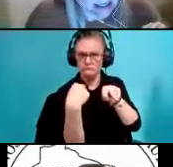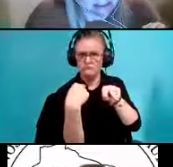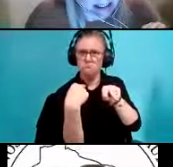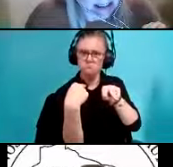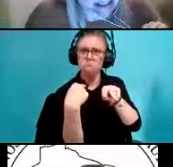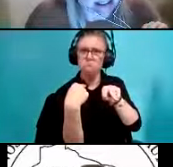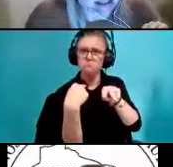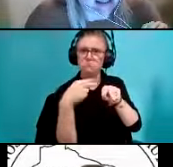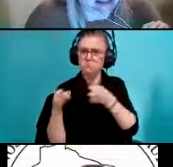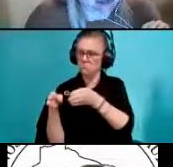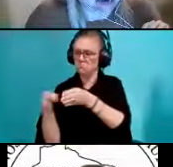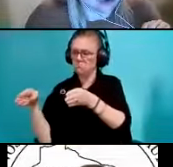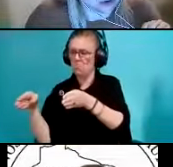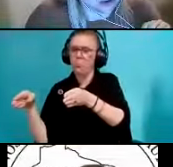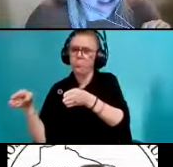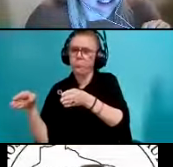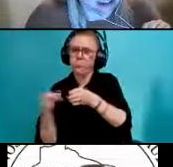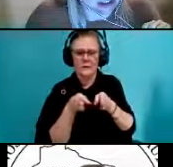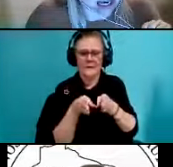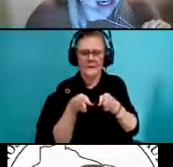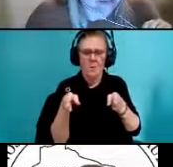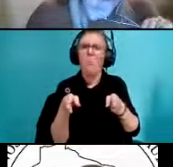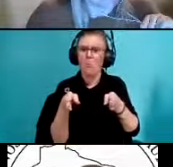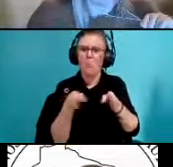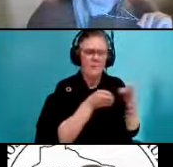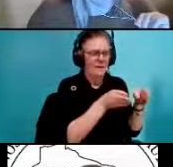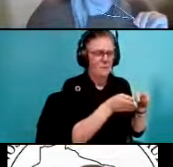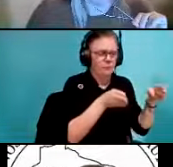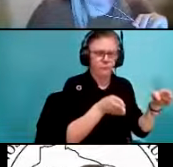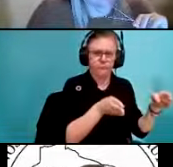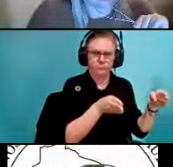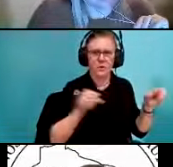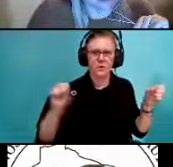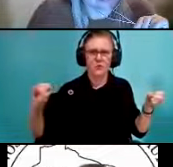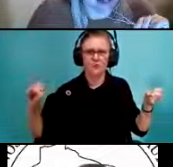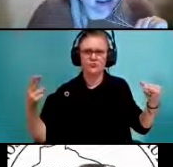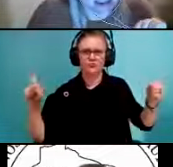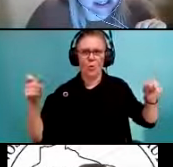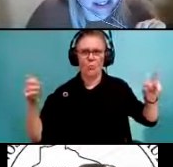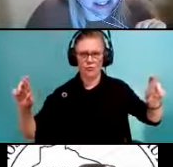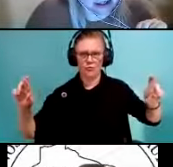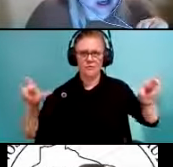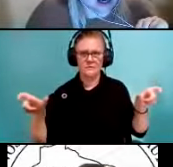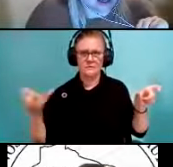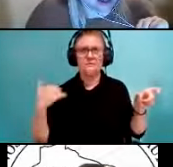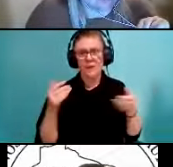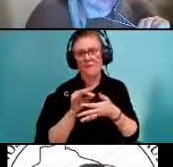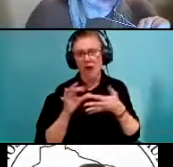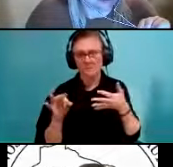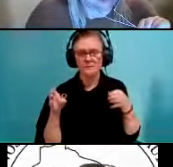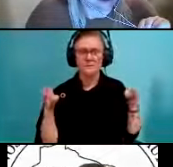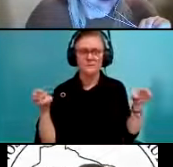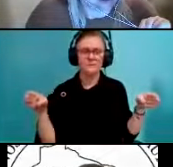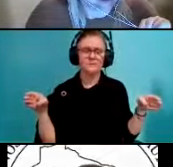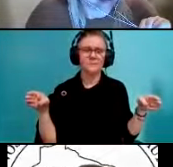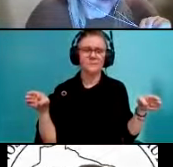relatively wide median and then this paved shoulder on each side. So we've got a couple different options here. You